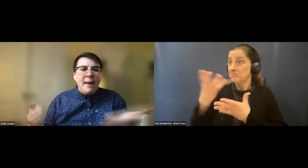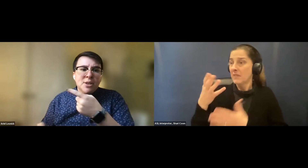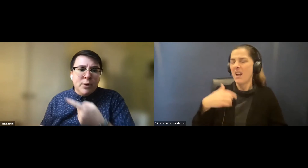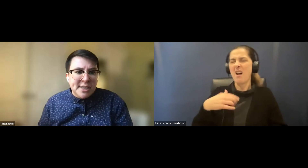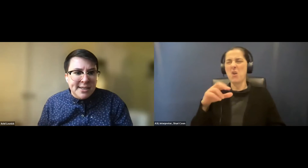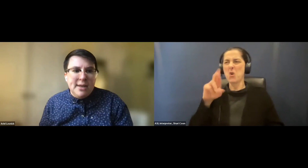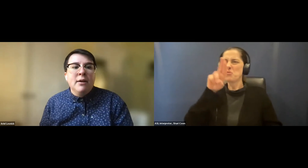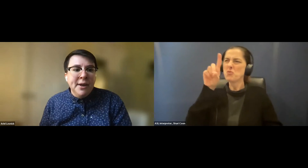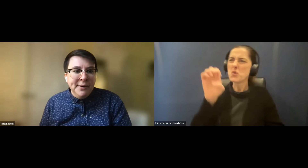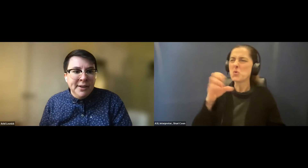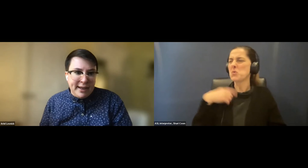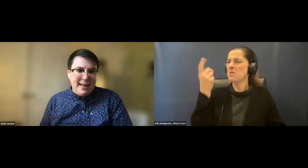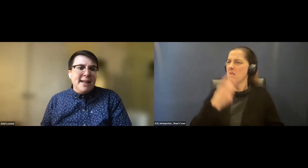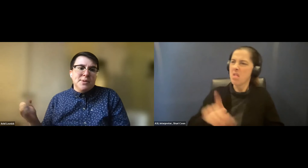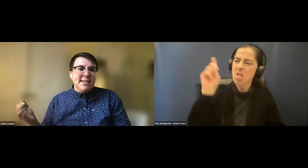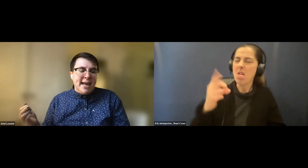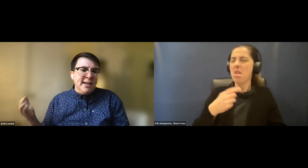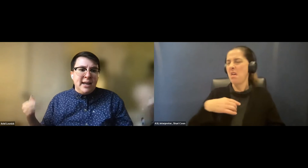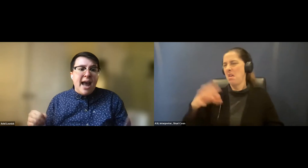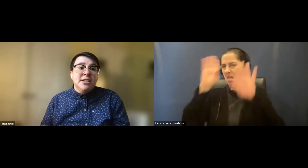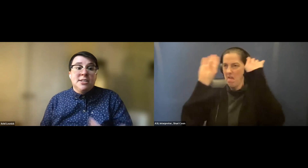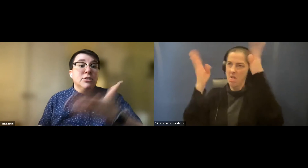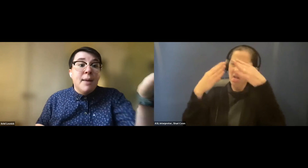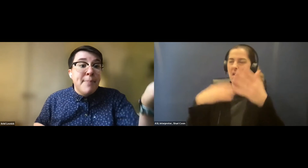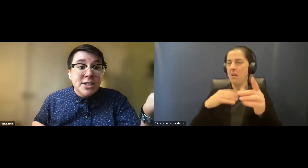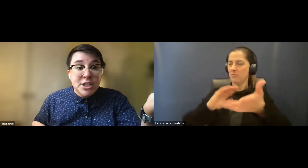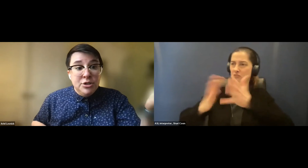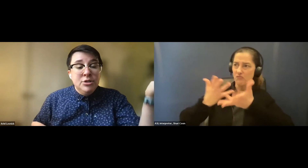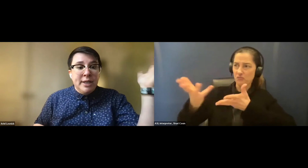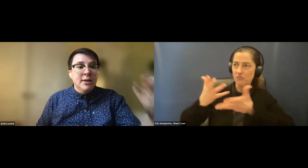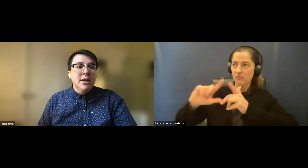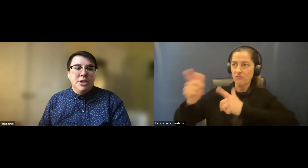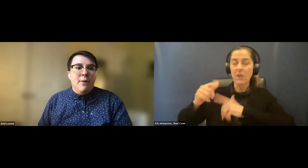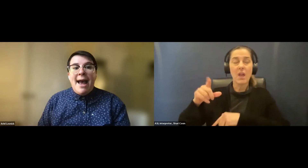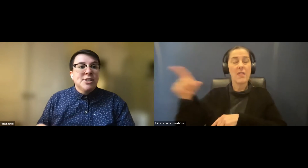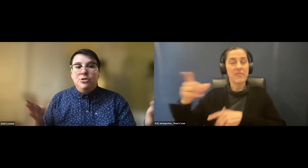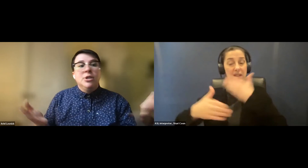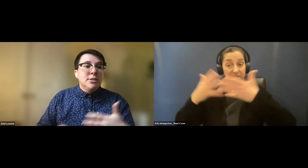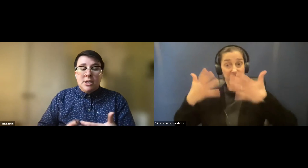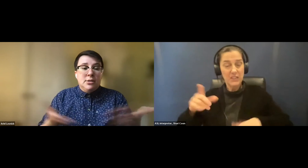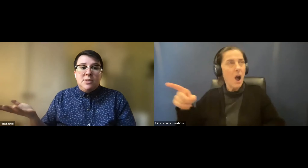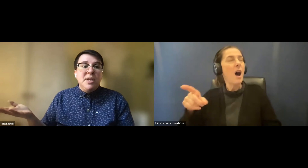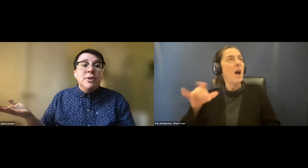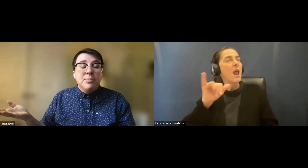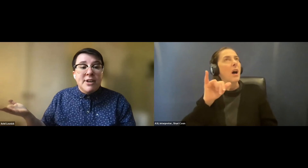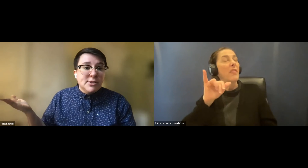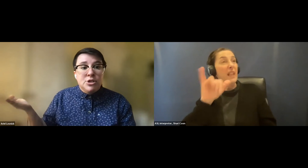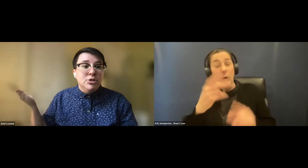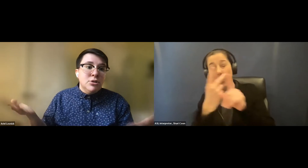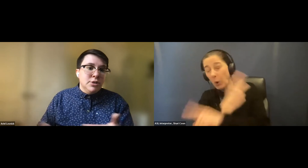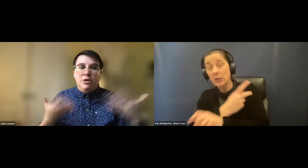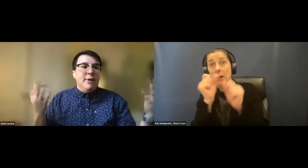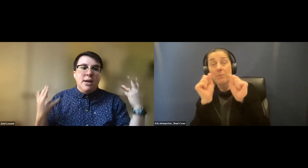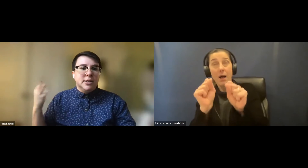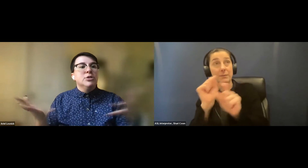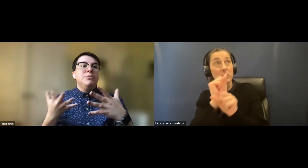better. That was the worst case scenario. Like, that's what they said. And I could still come back to you and, ask you to speak with the professor